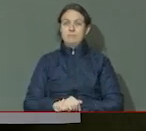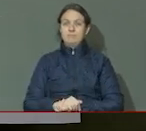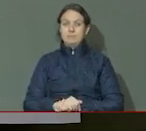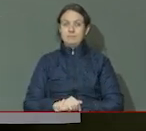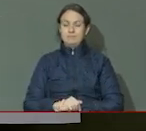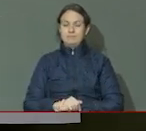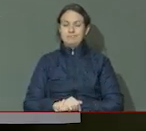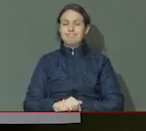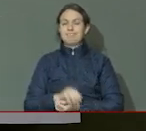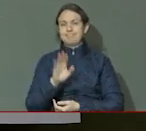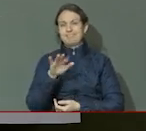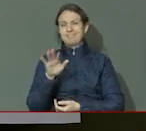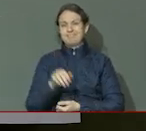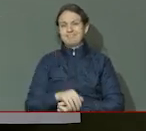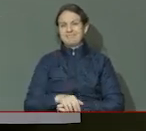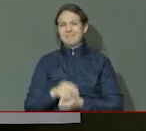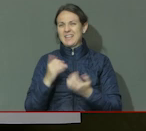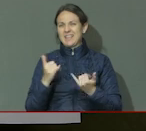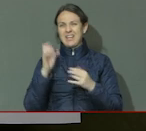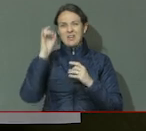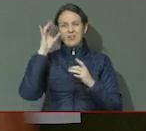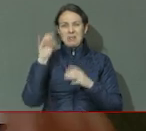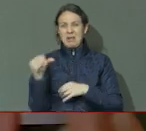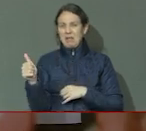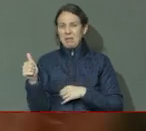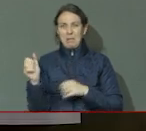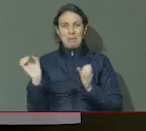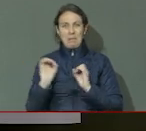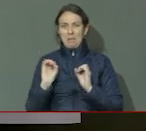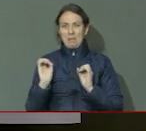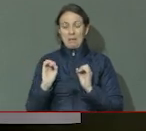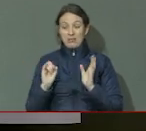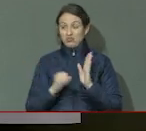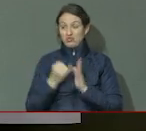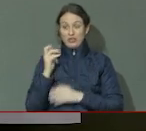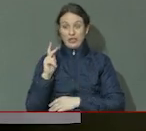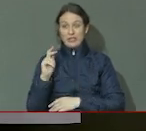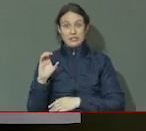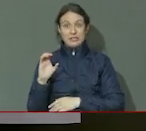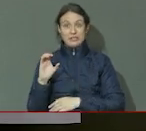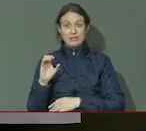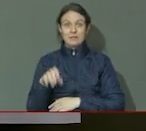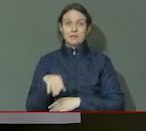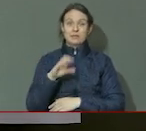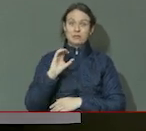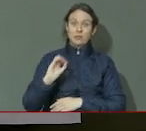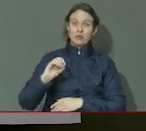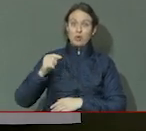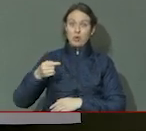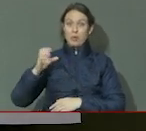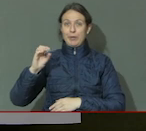Okay, now boys and girls, they don't give me anything else except the Kc value. So I can write in 0.09.